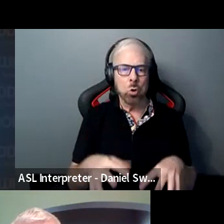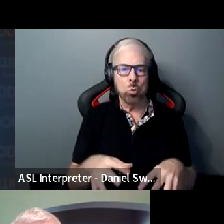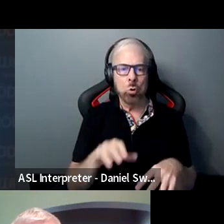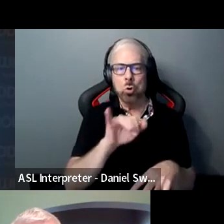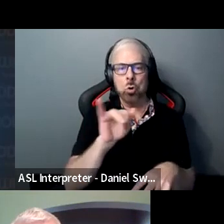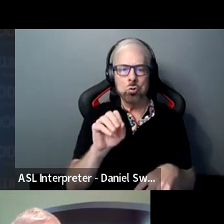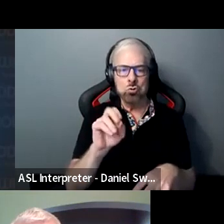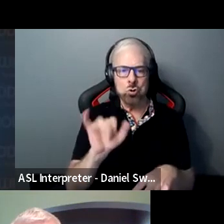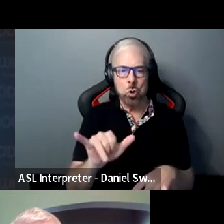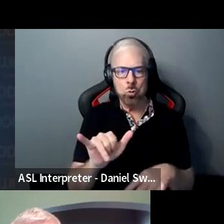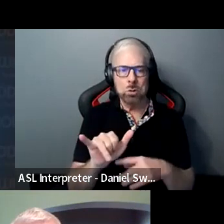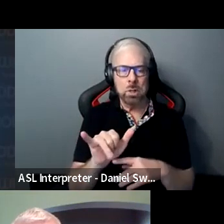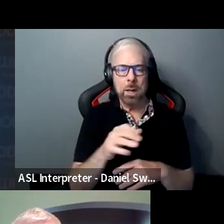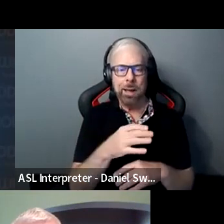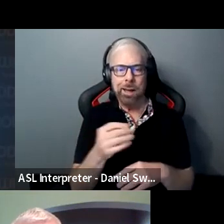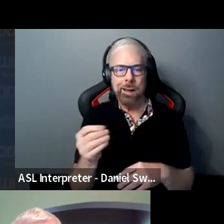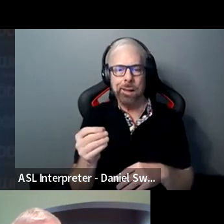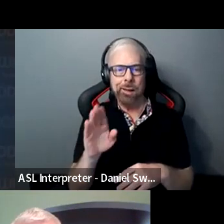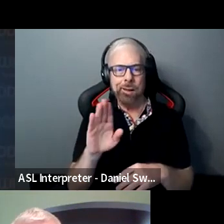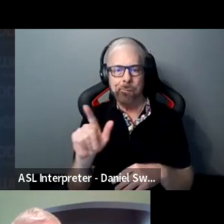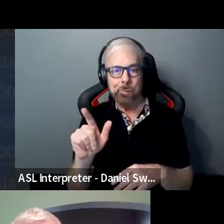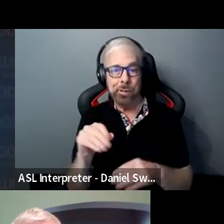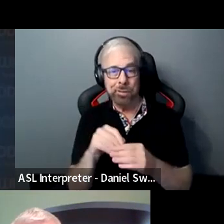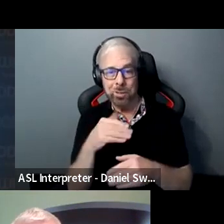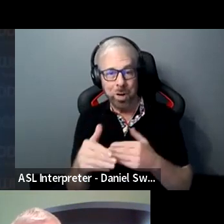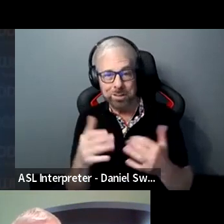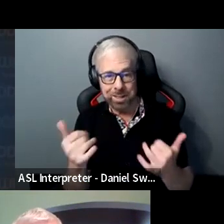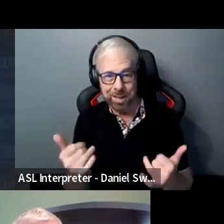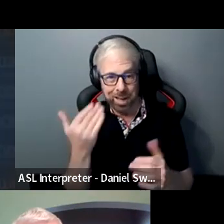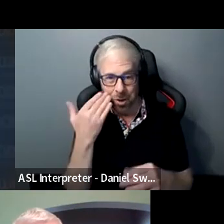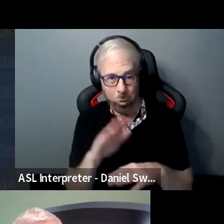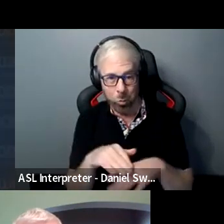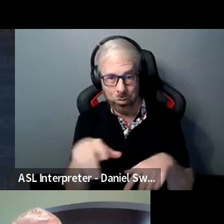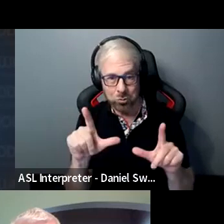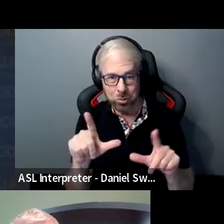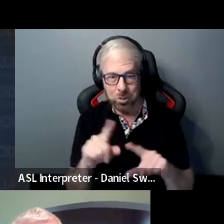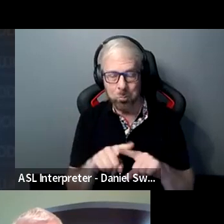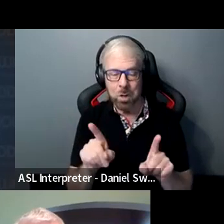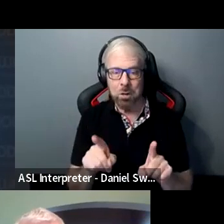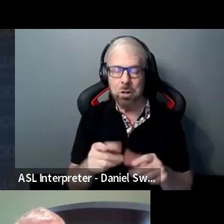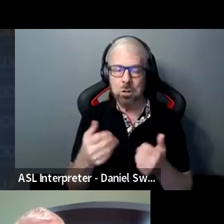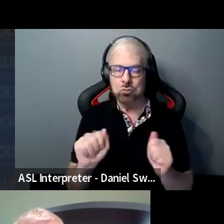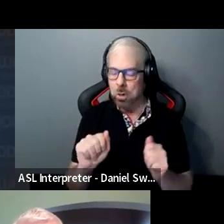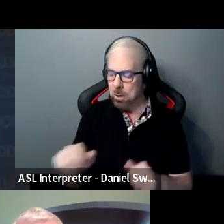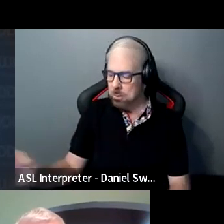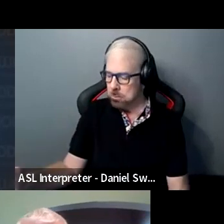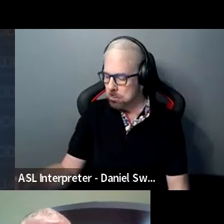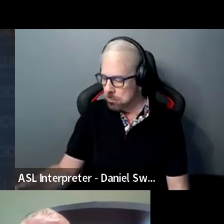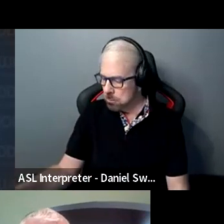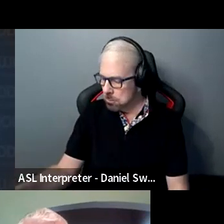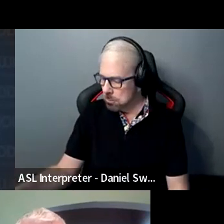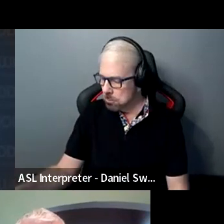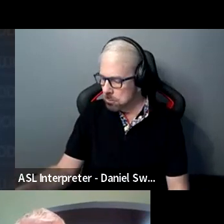Josy and Bill in the process here on the screen, but I'm going to try to do this.